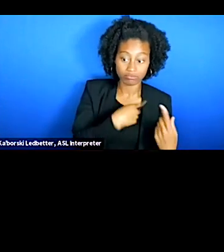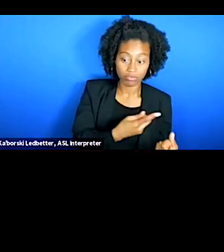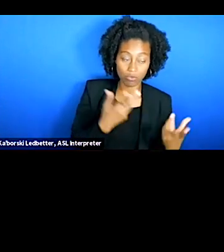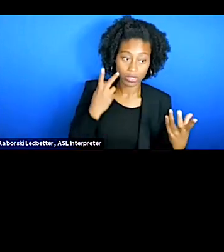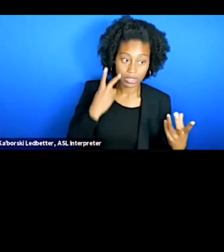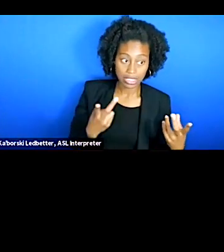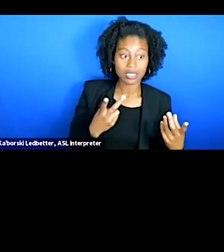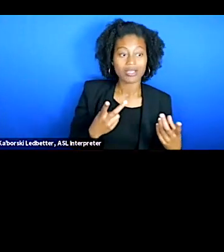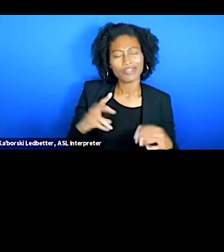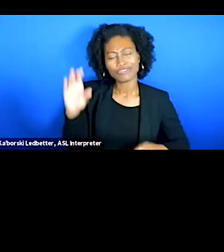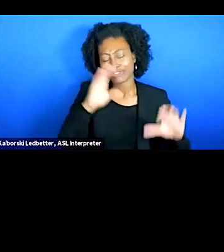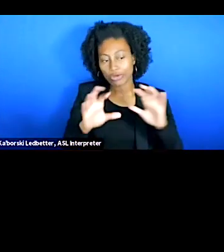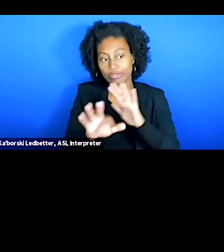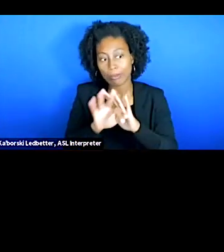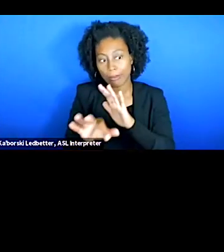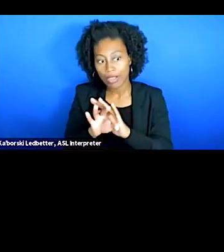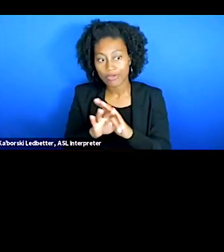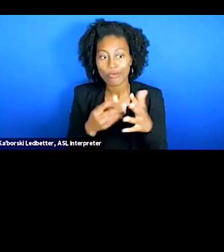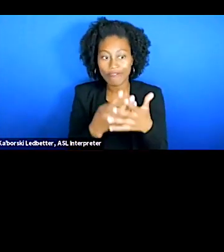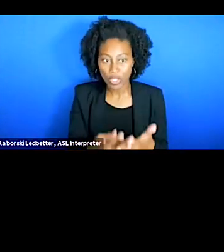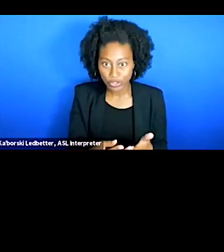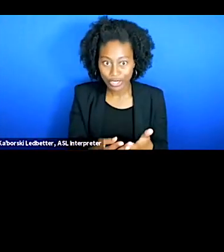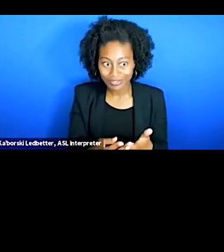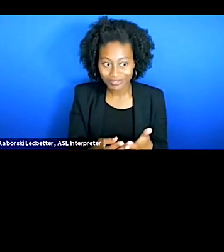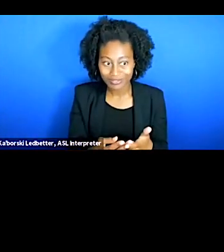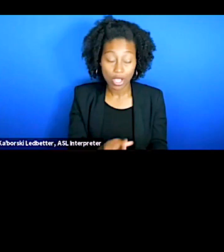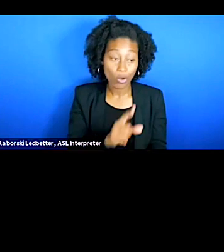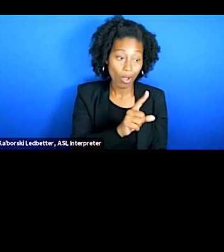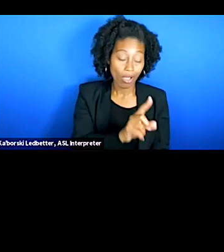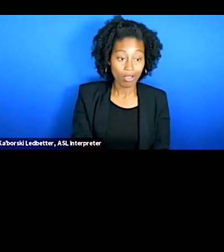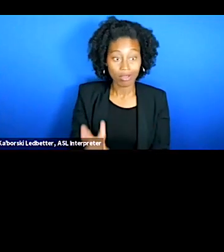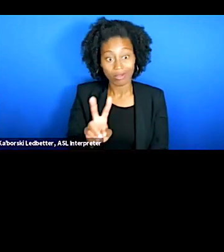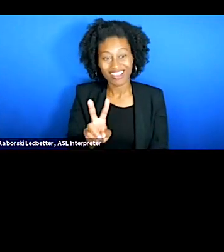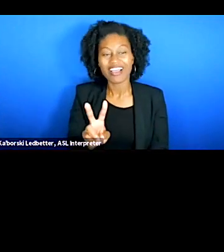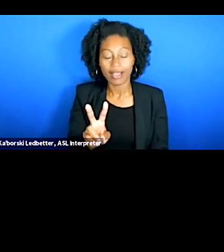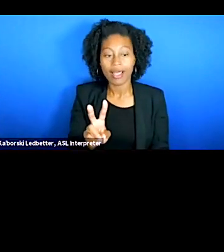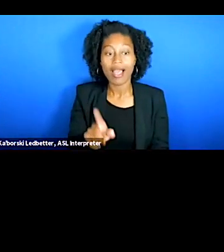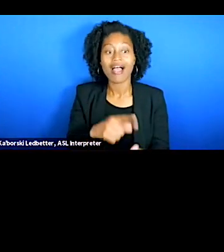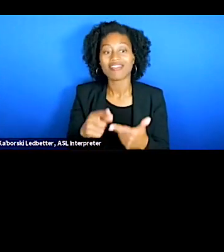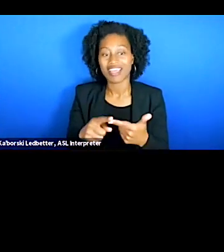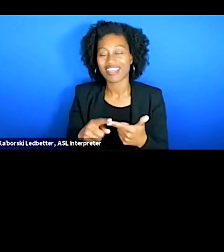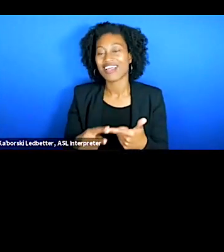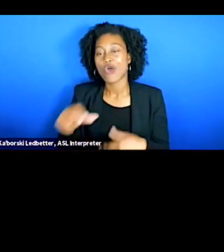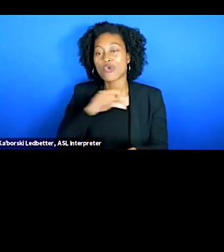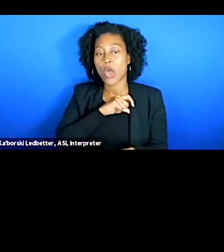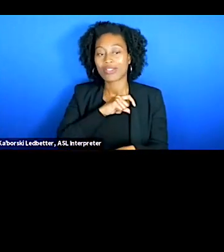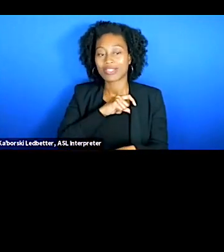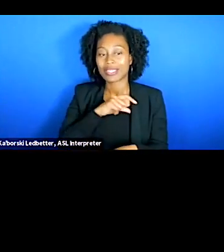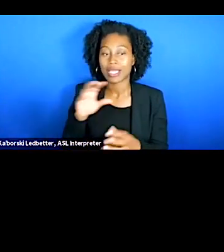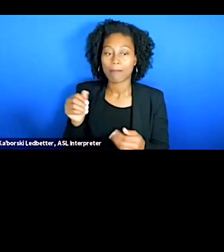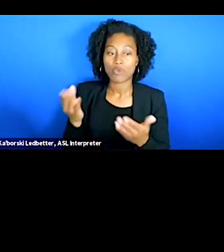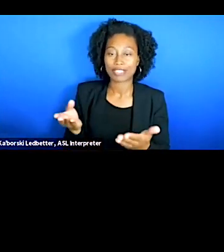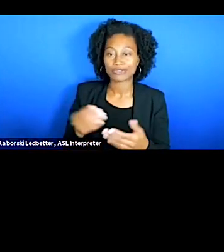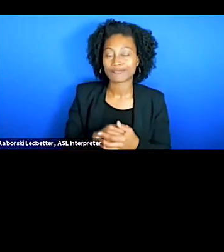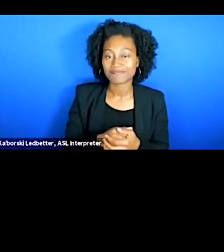search and selection of literature through filters 1 and 2, and through the quality appraisal